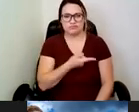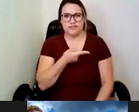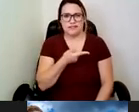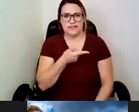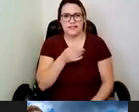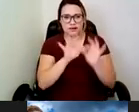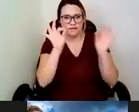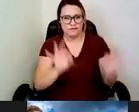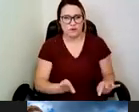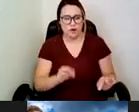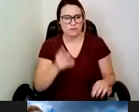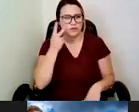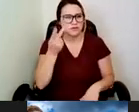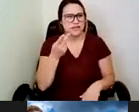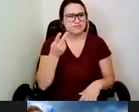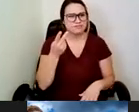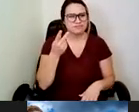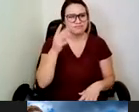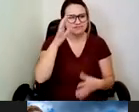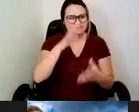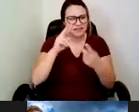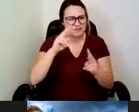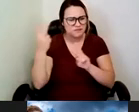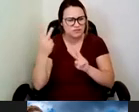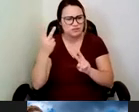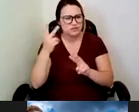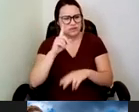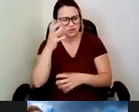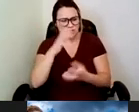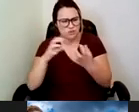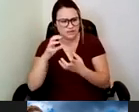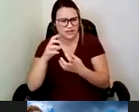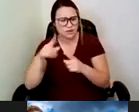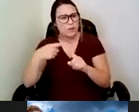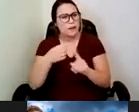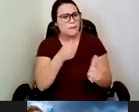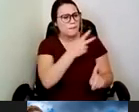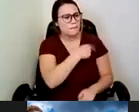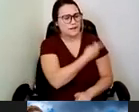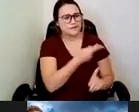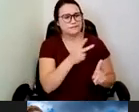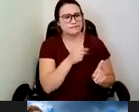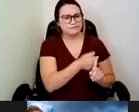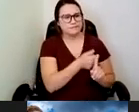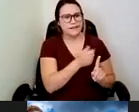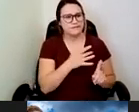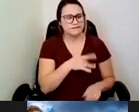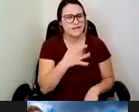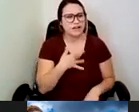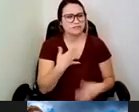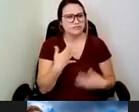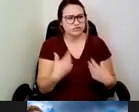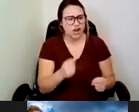confusion and questioning when a patient felt so strongly to do these. So I strongly advocate these should